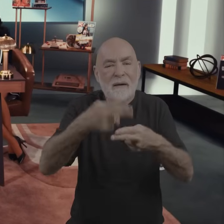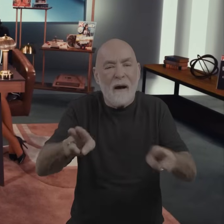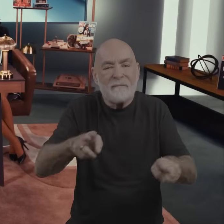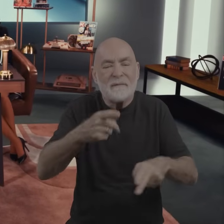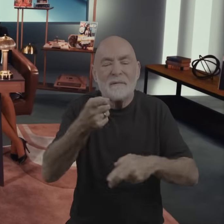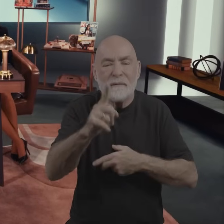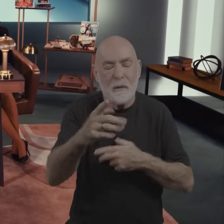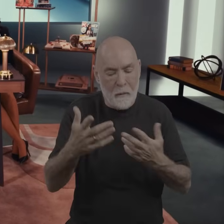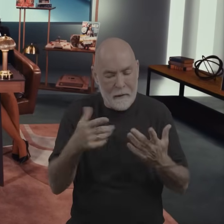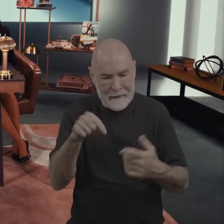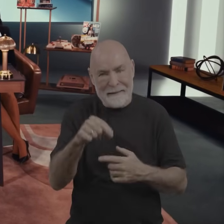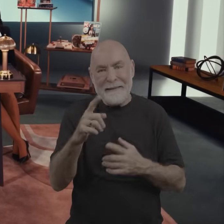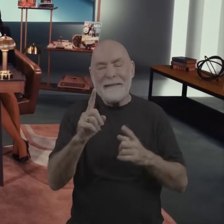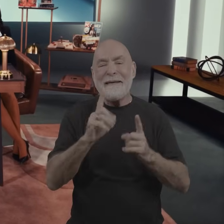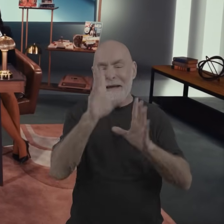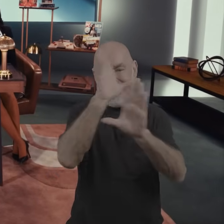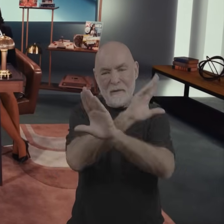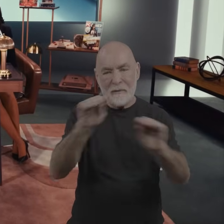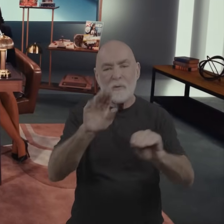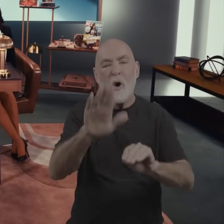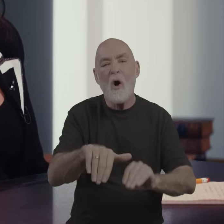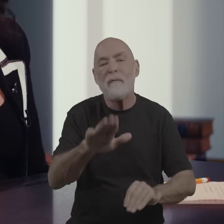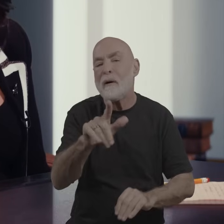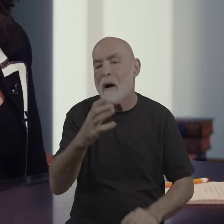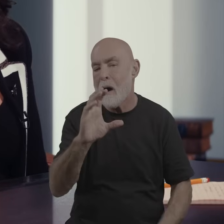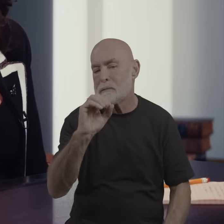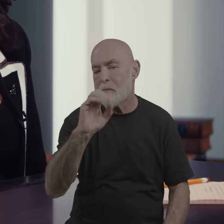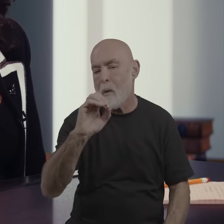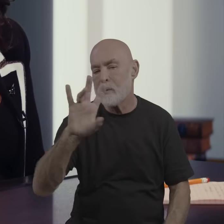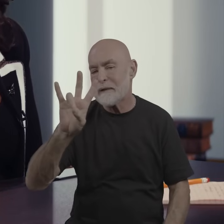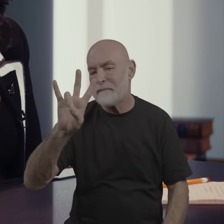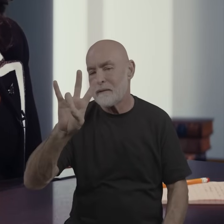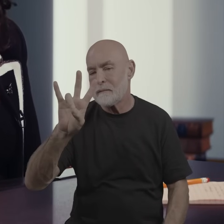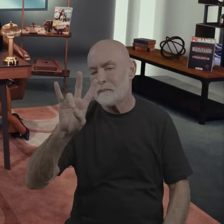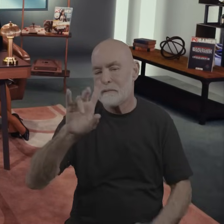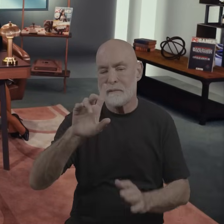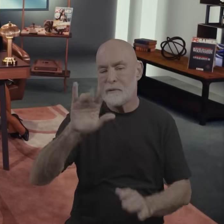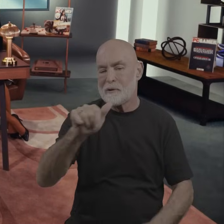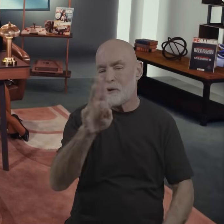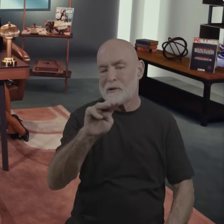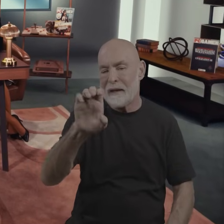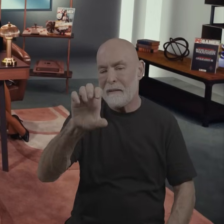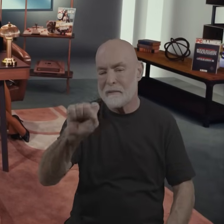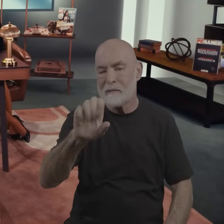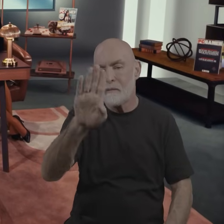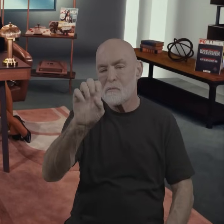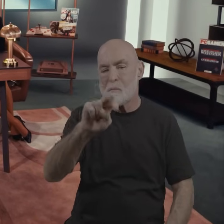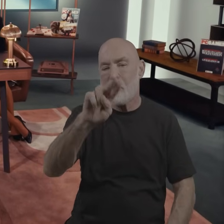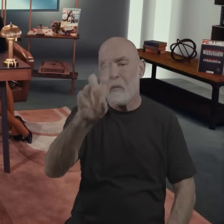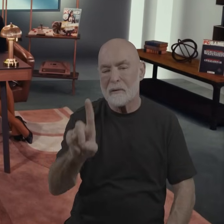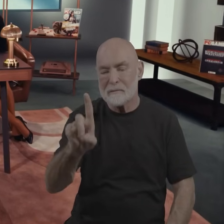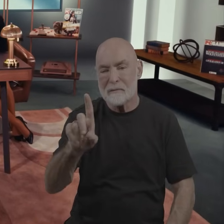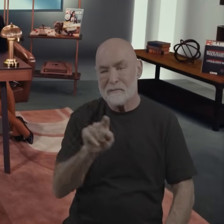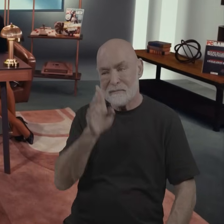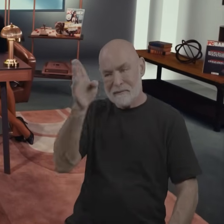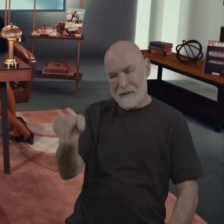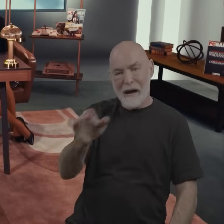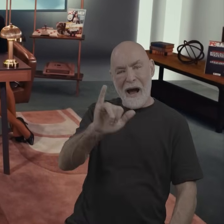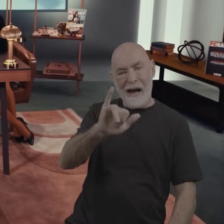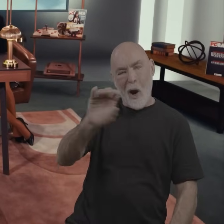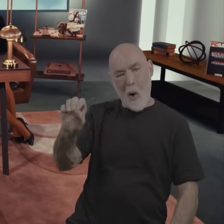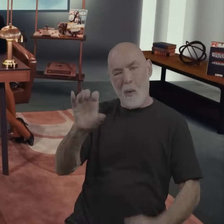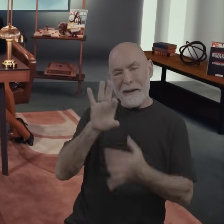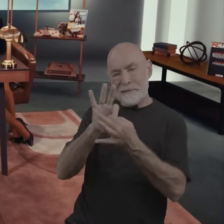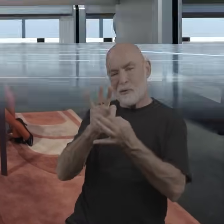and tear gas canisters, the latest intel on Bond, James Bond. So we sent our secret agents to see what's happening at